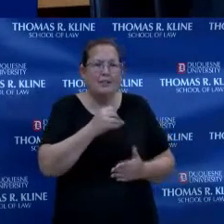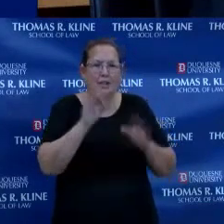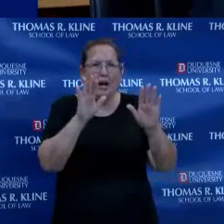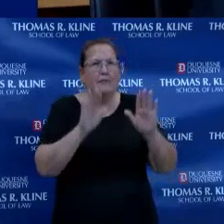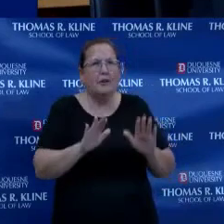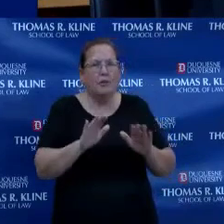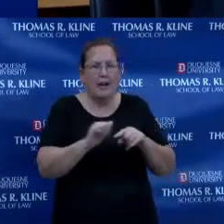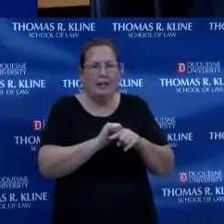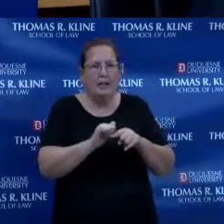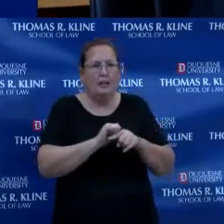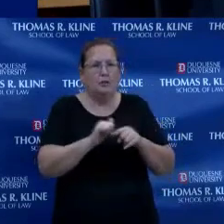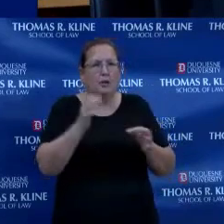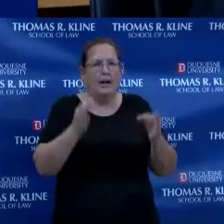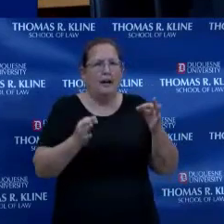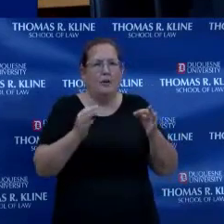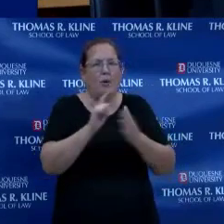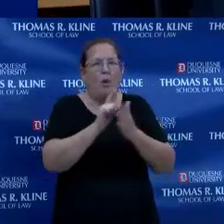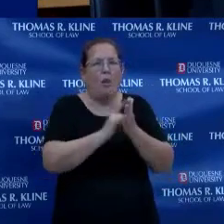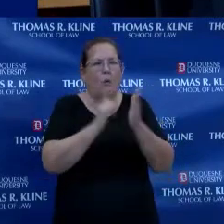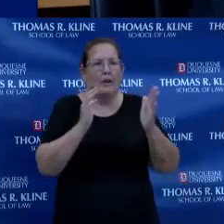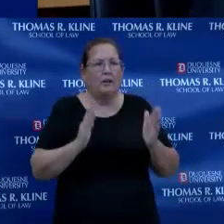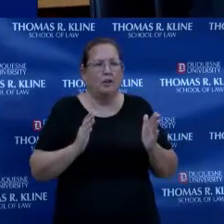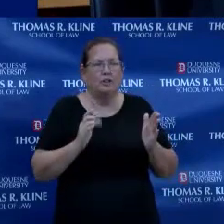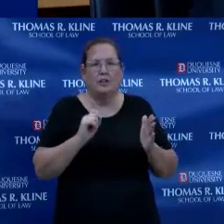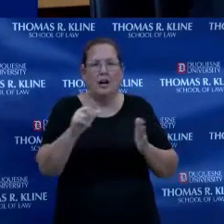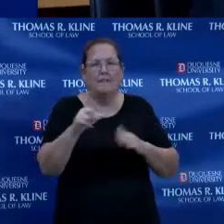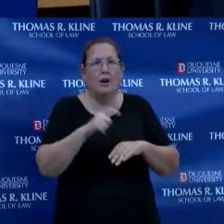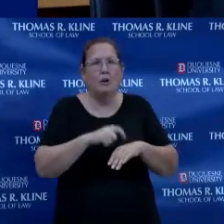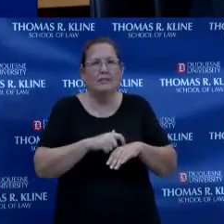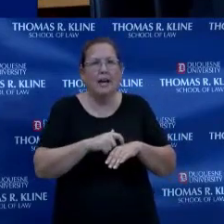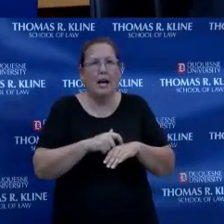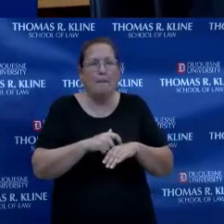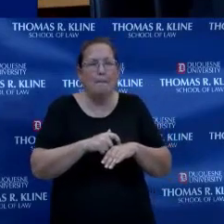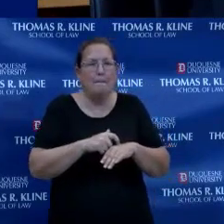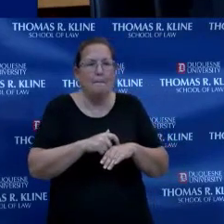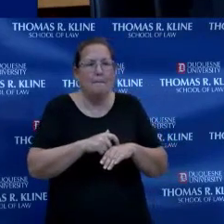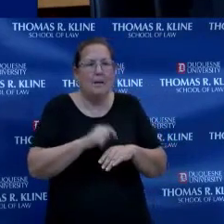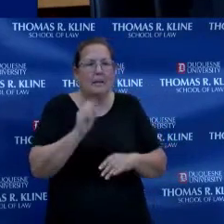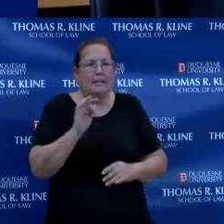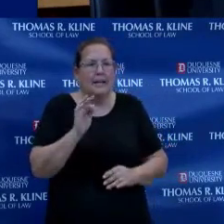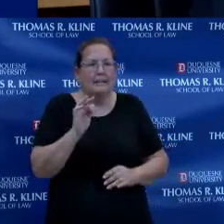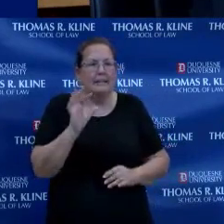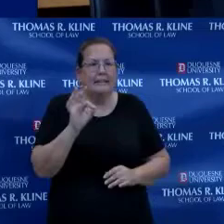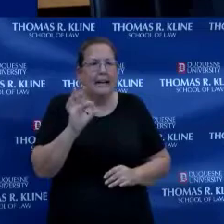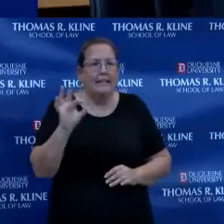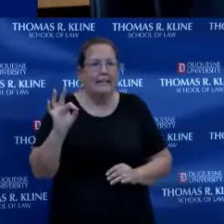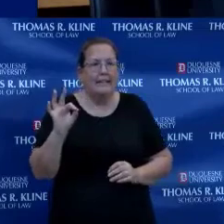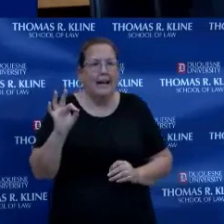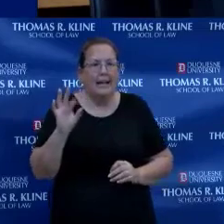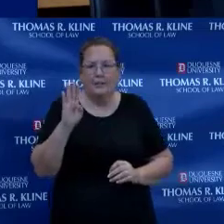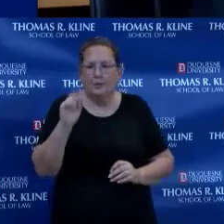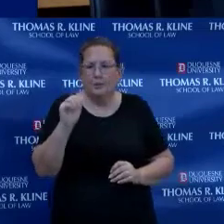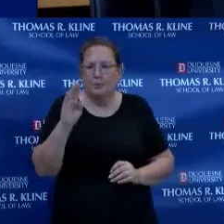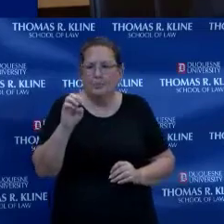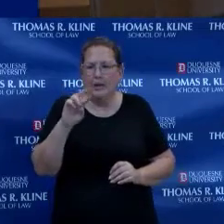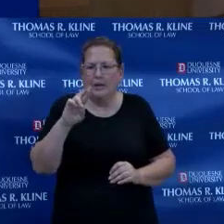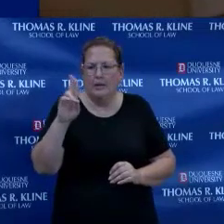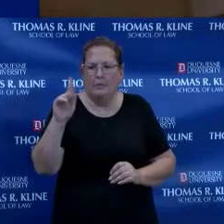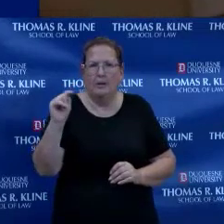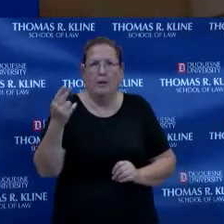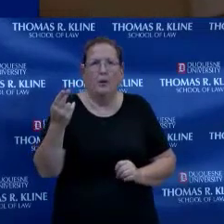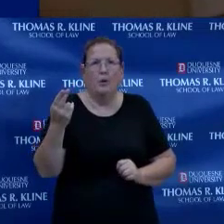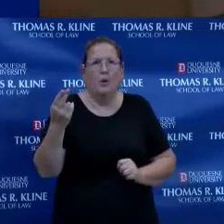lawyers of all time, prompting the Philadelphia Daily News in 1999 to dub him the Babe Ruth of trial